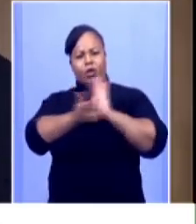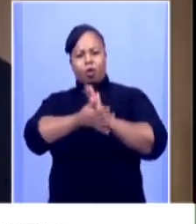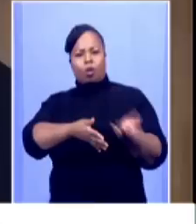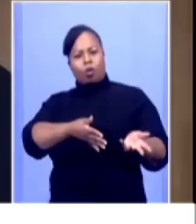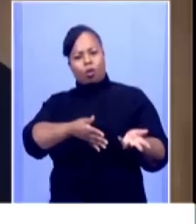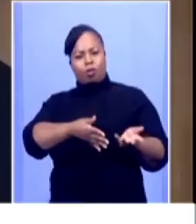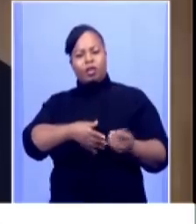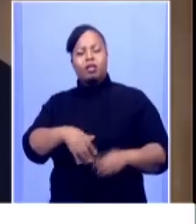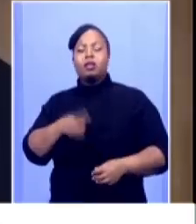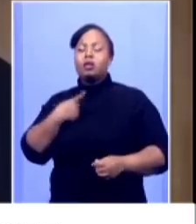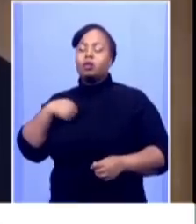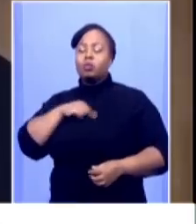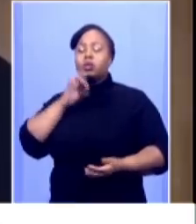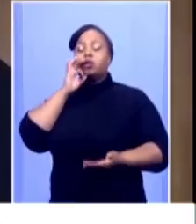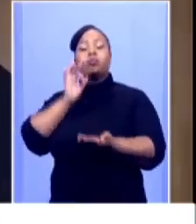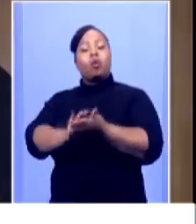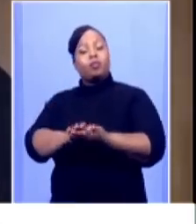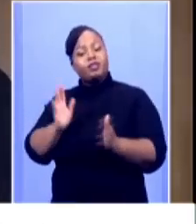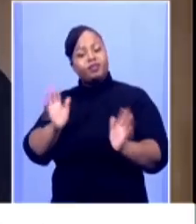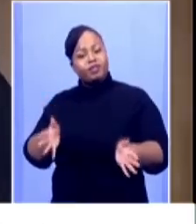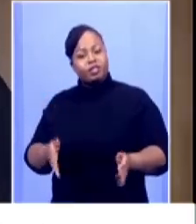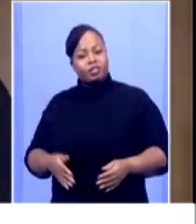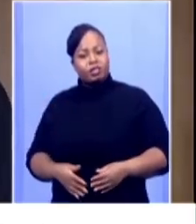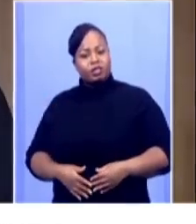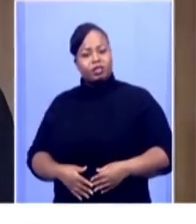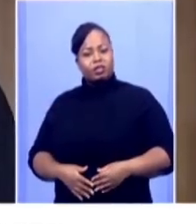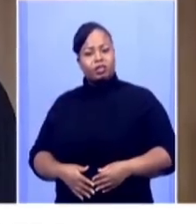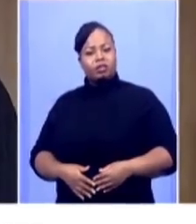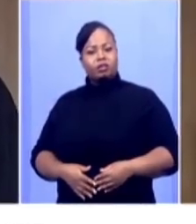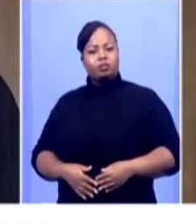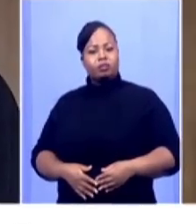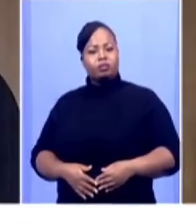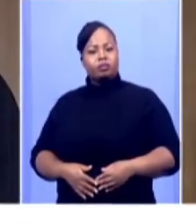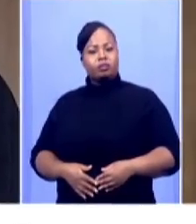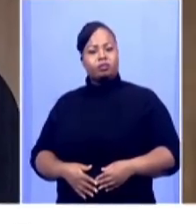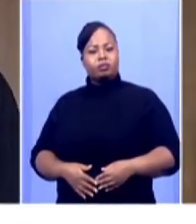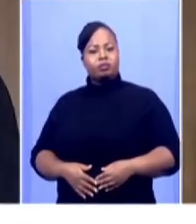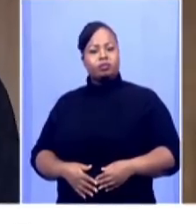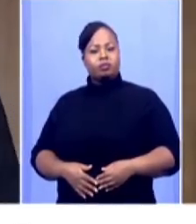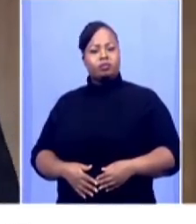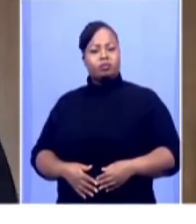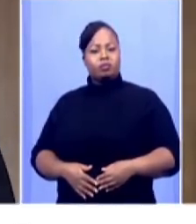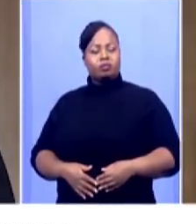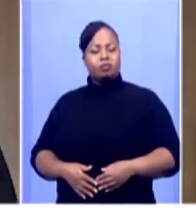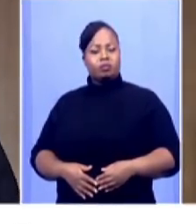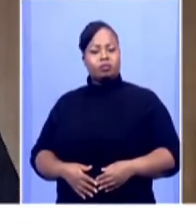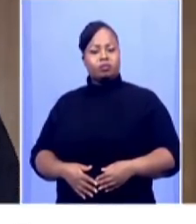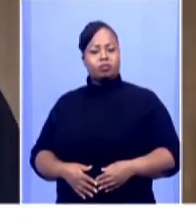were promised by the trial, by the presiding